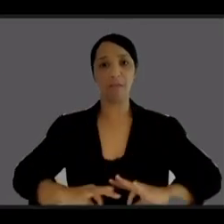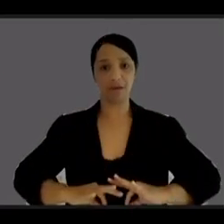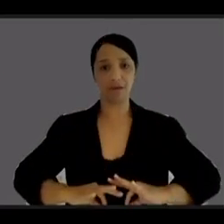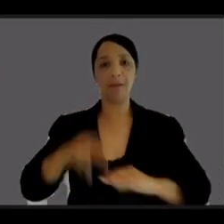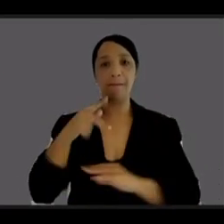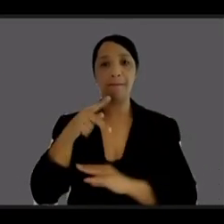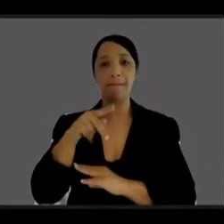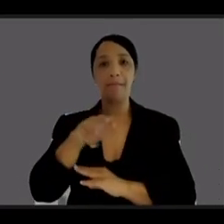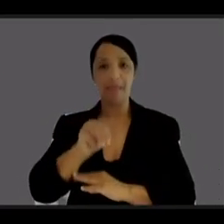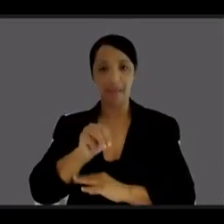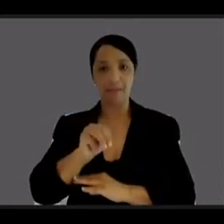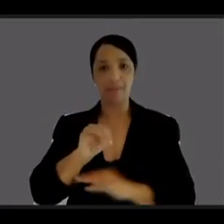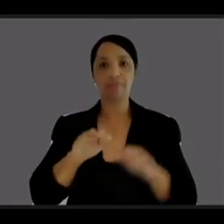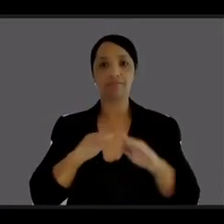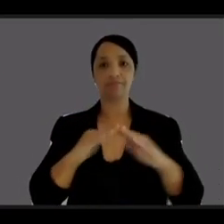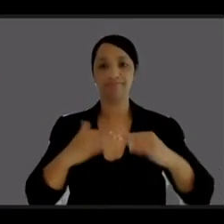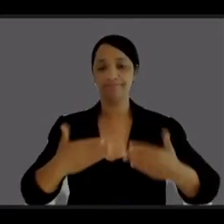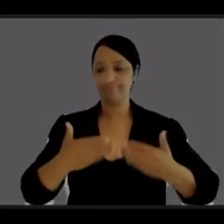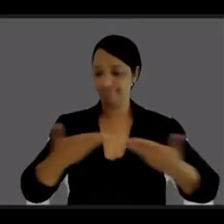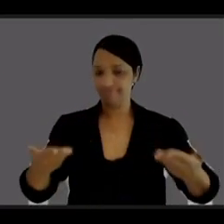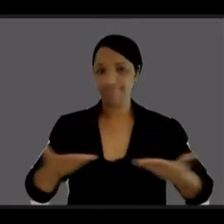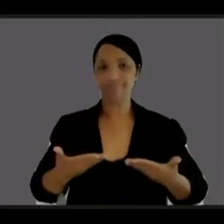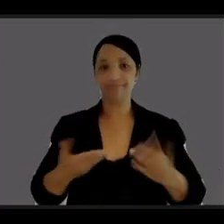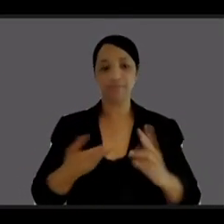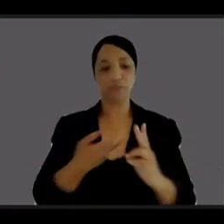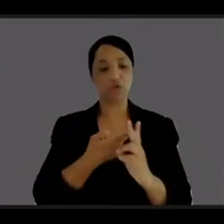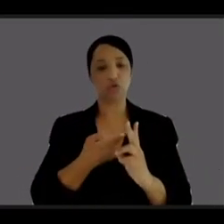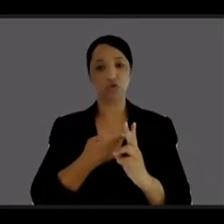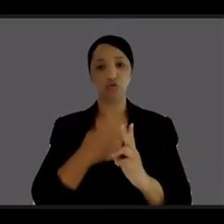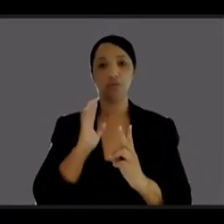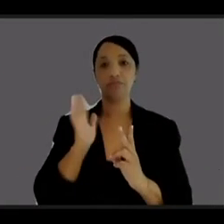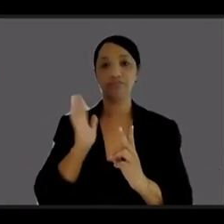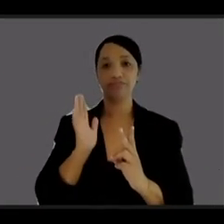Lee and His Excellency Mr. Kishida.